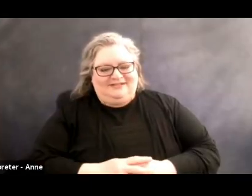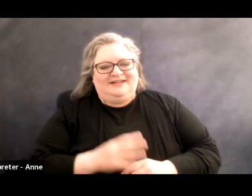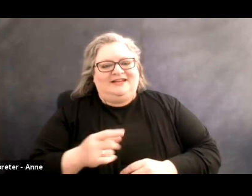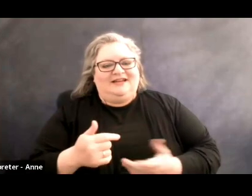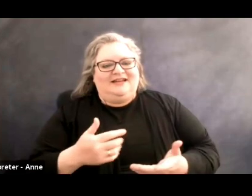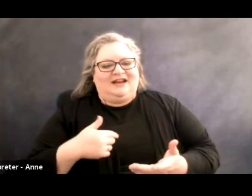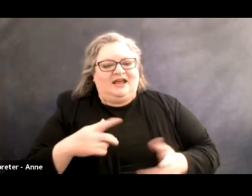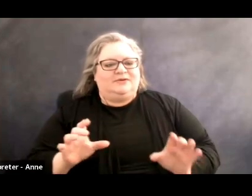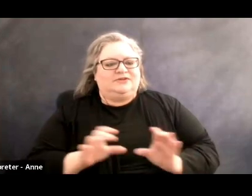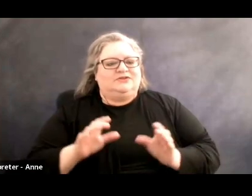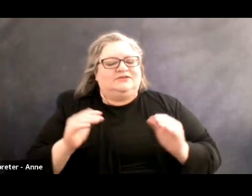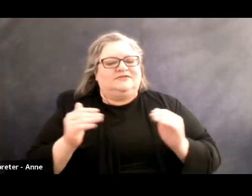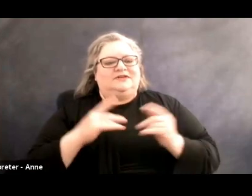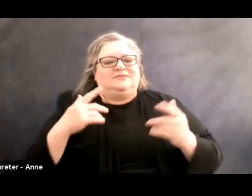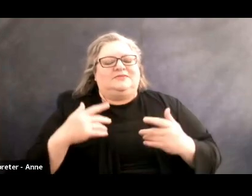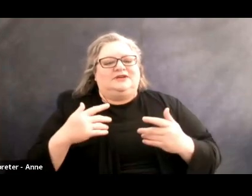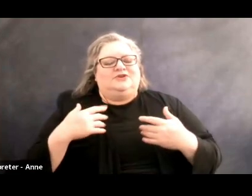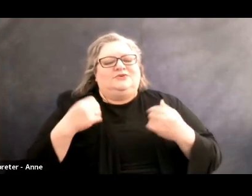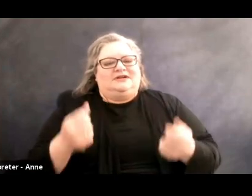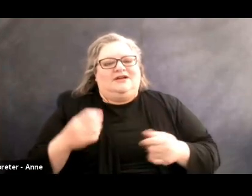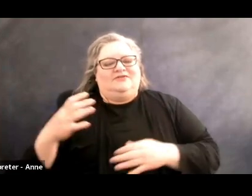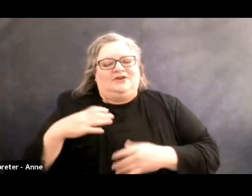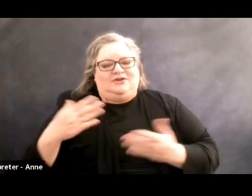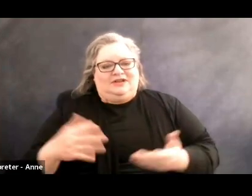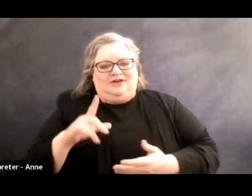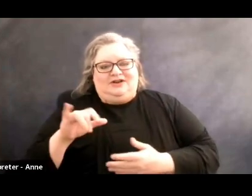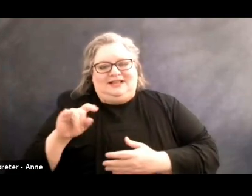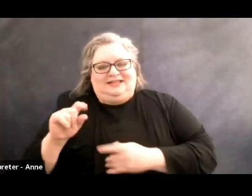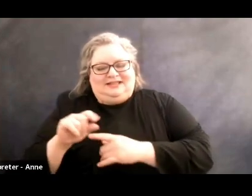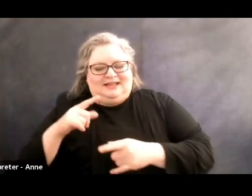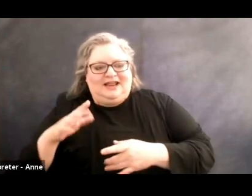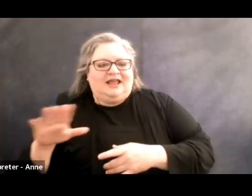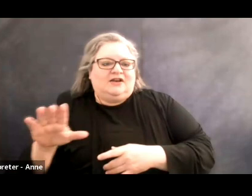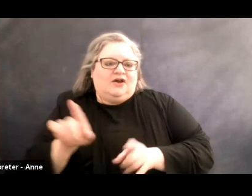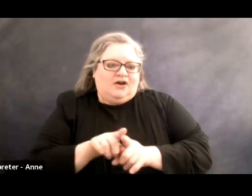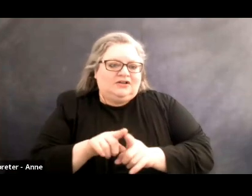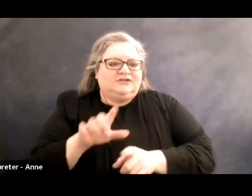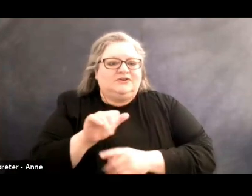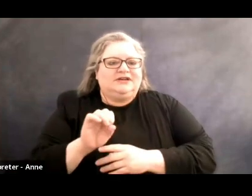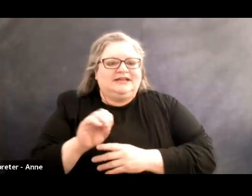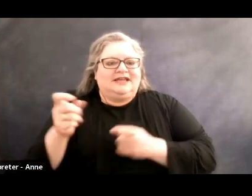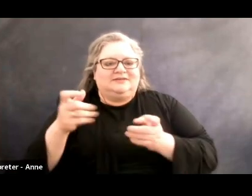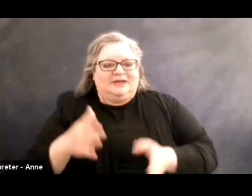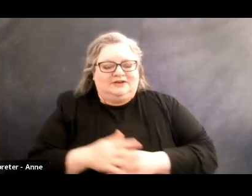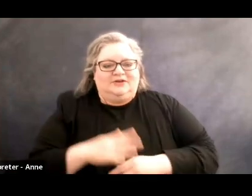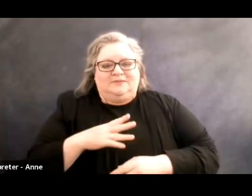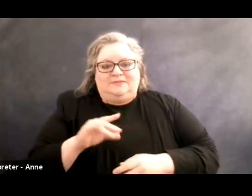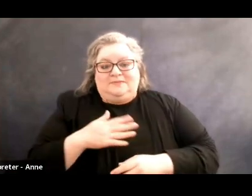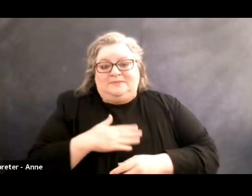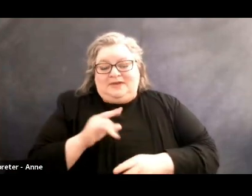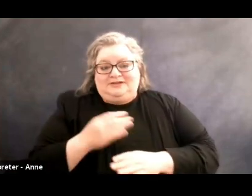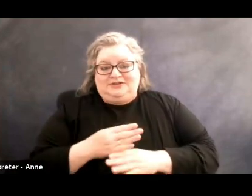am a certified peer recovery coach here at LIT, and I'm also their case manager. My job